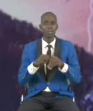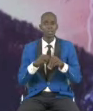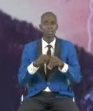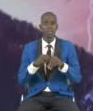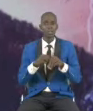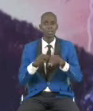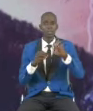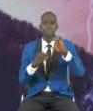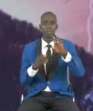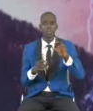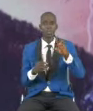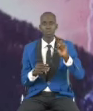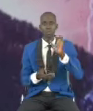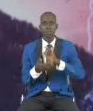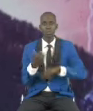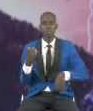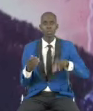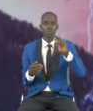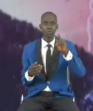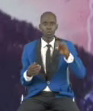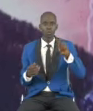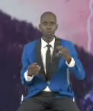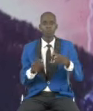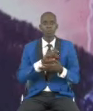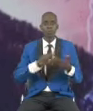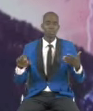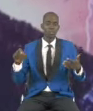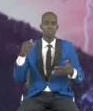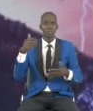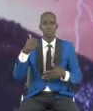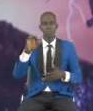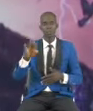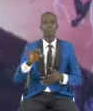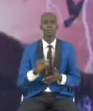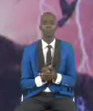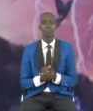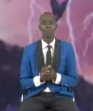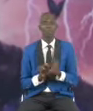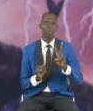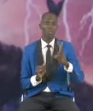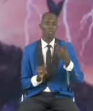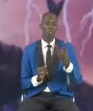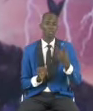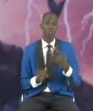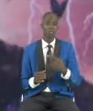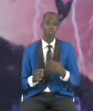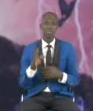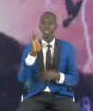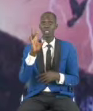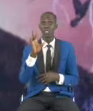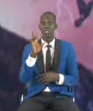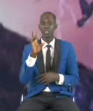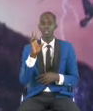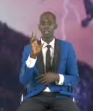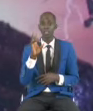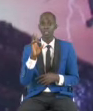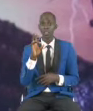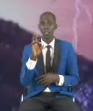19. Exodus 12, verse 19. 7 days shall there be no